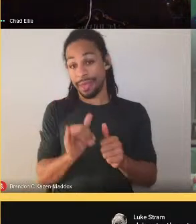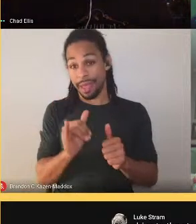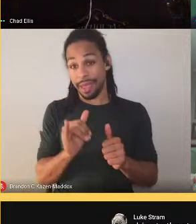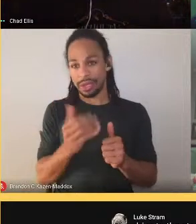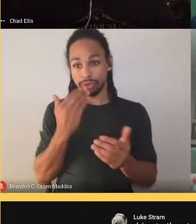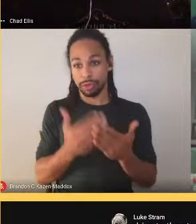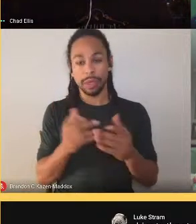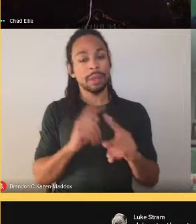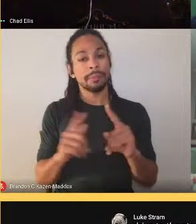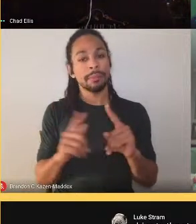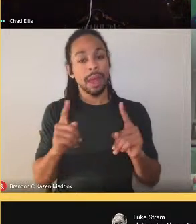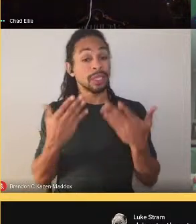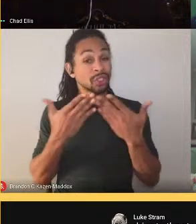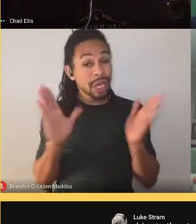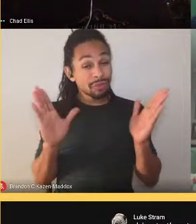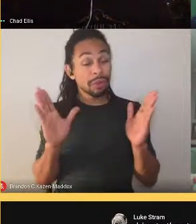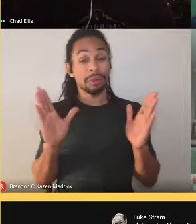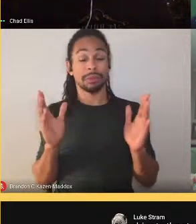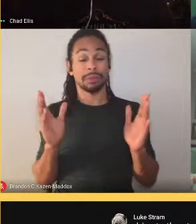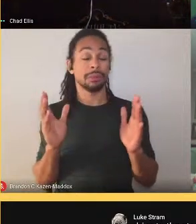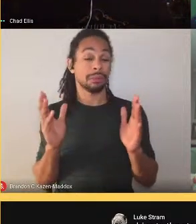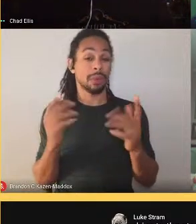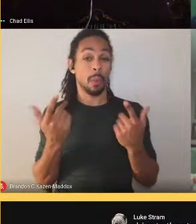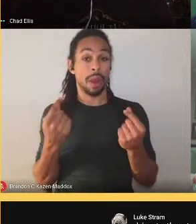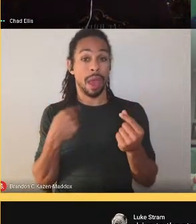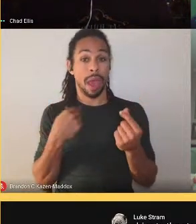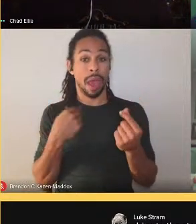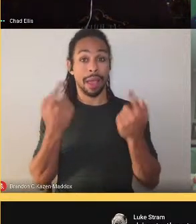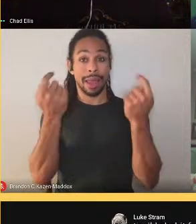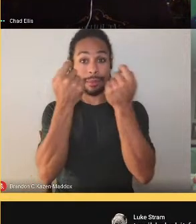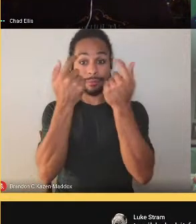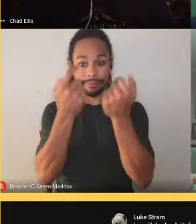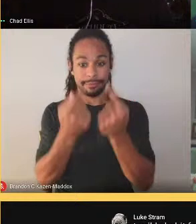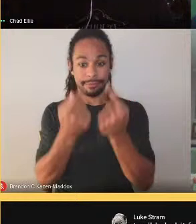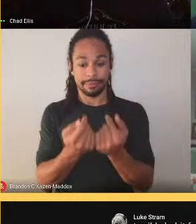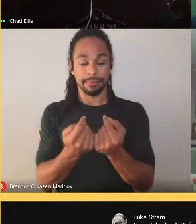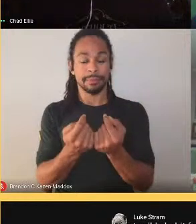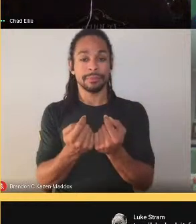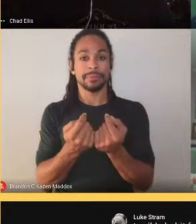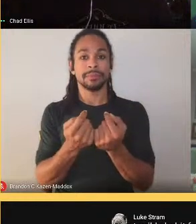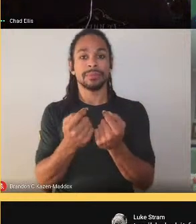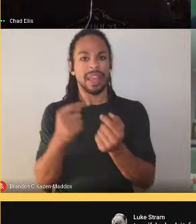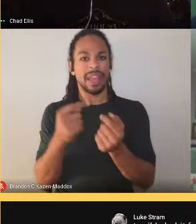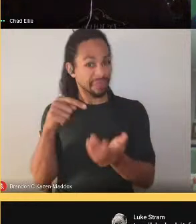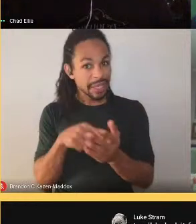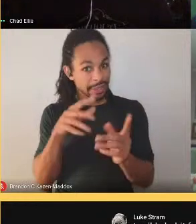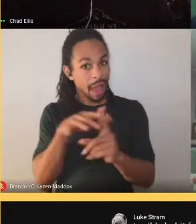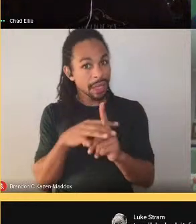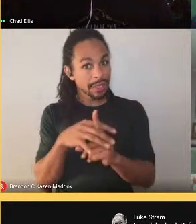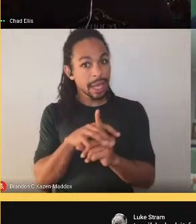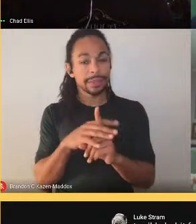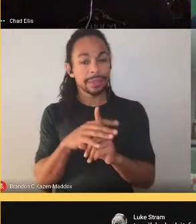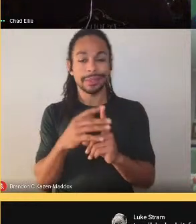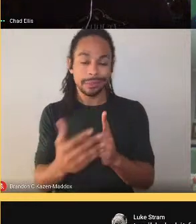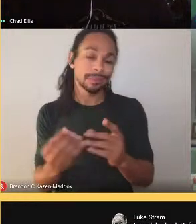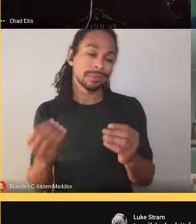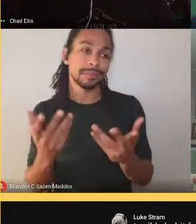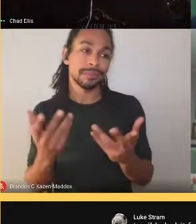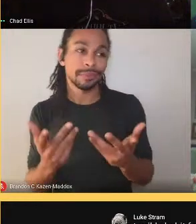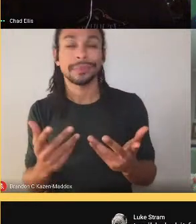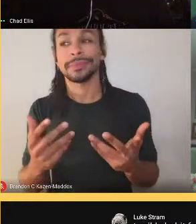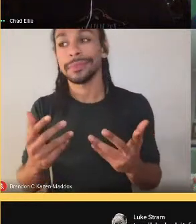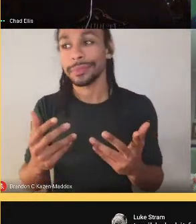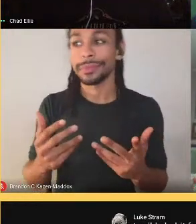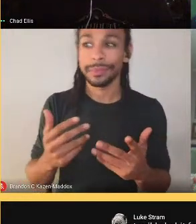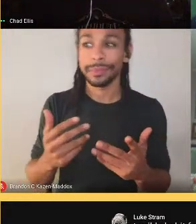things that I cut down on, you know, in this context, usually a series is like one adventure, basically.